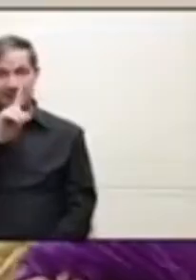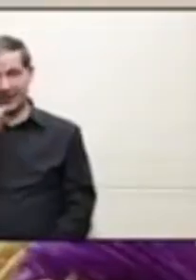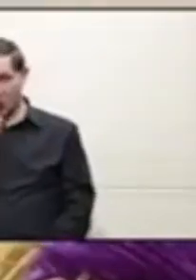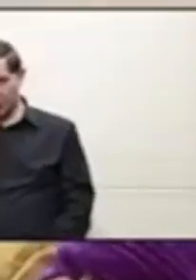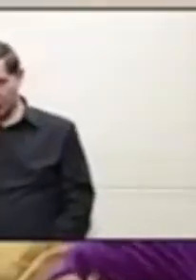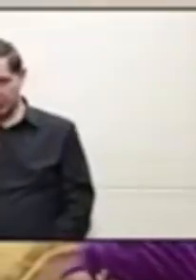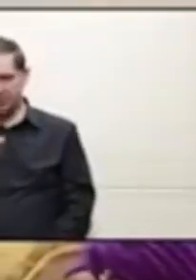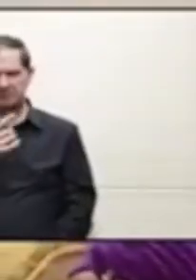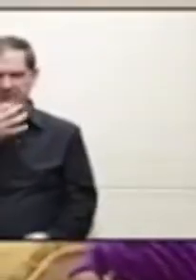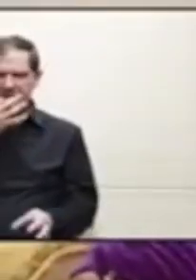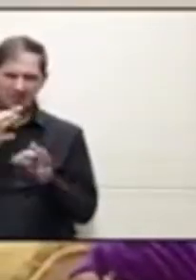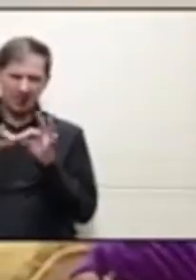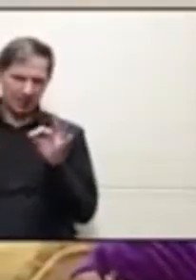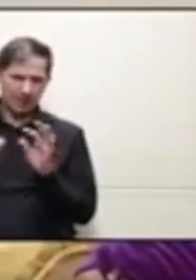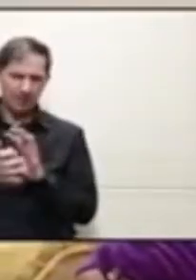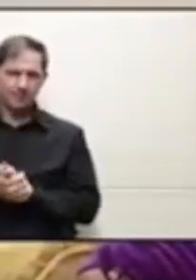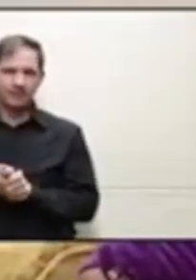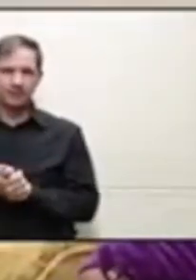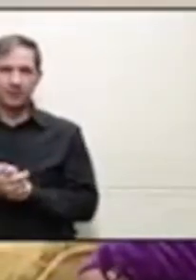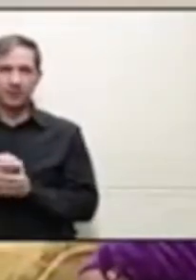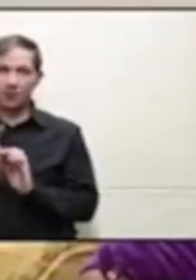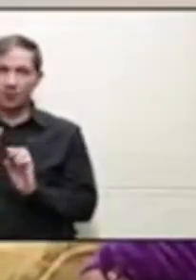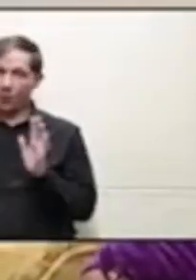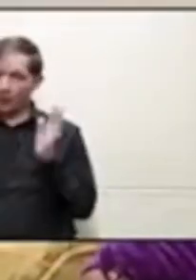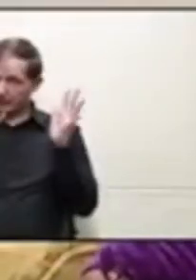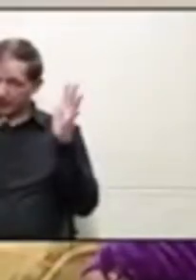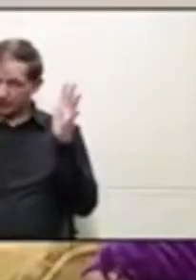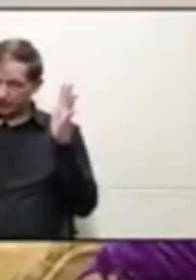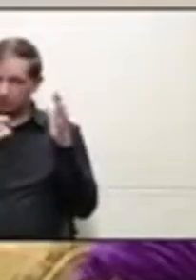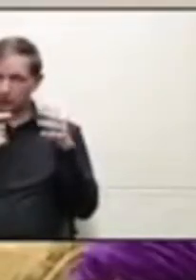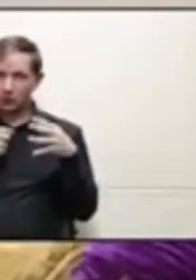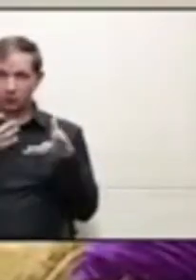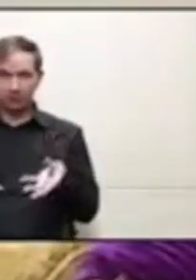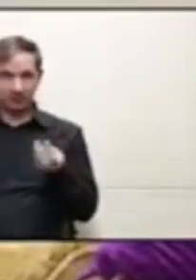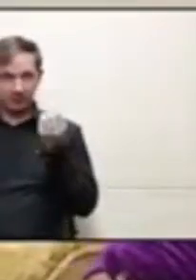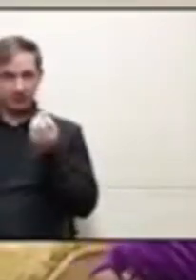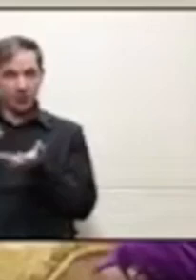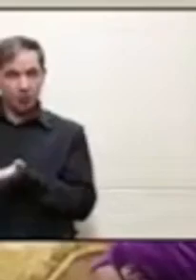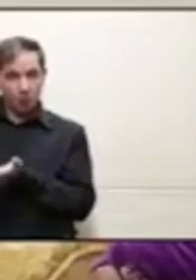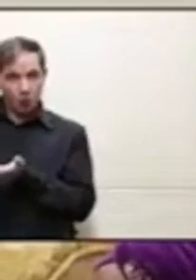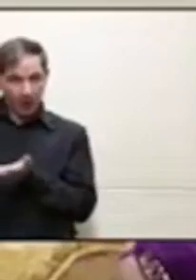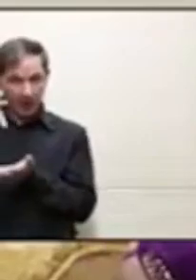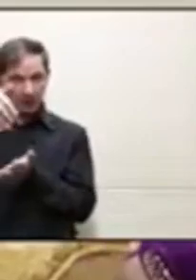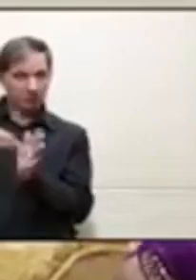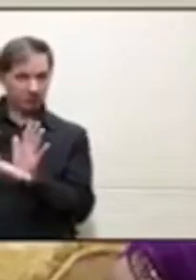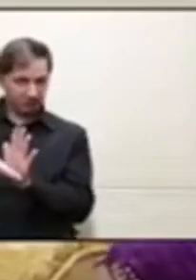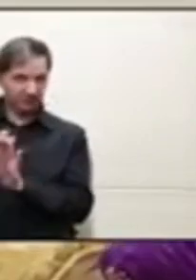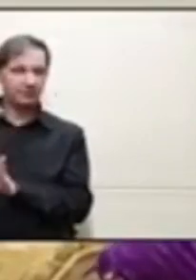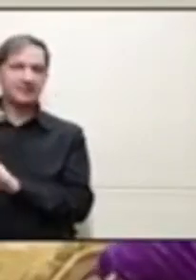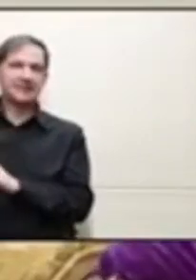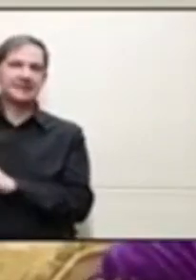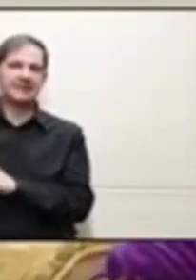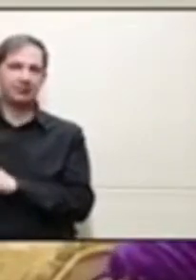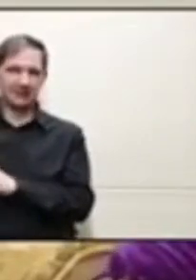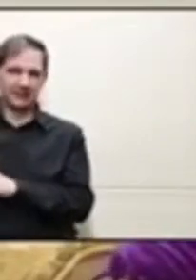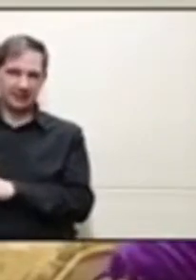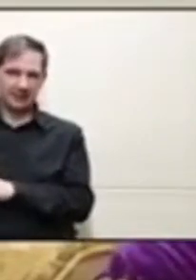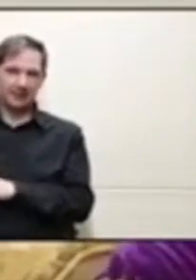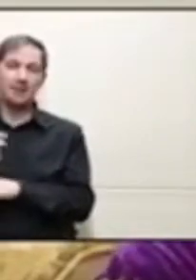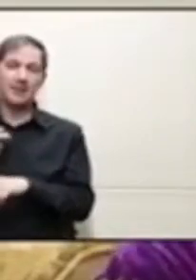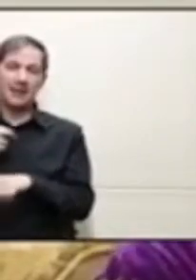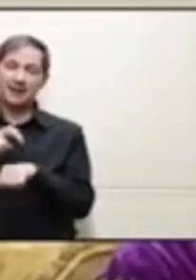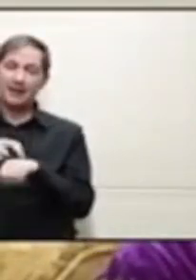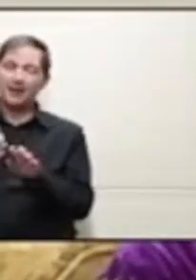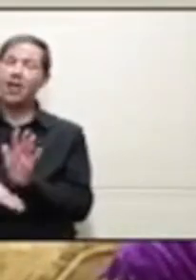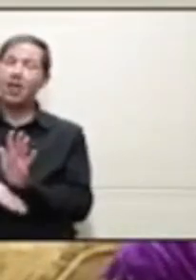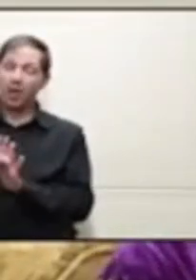simple. First of all, well done on getting your collection rate up into the 60s. But obviously, it's going to need to get quite a